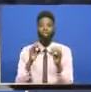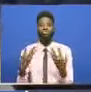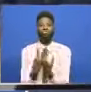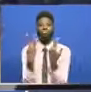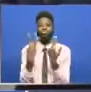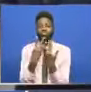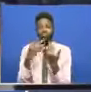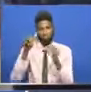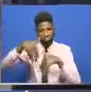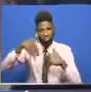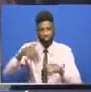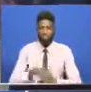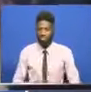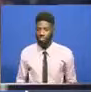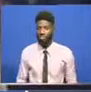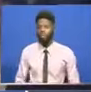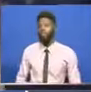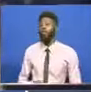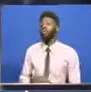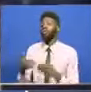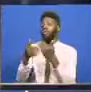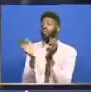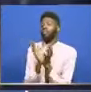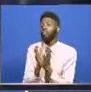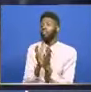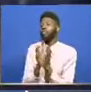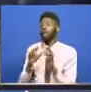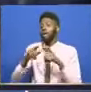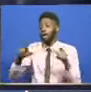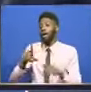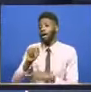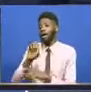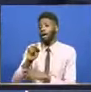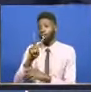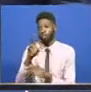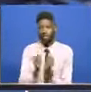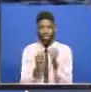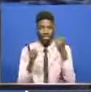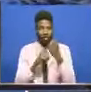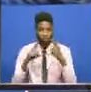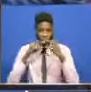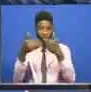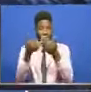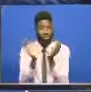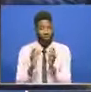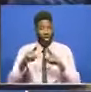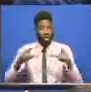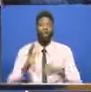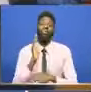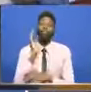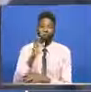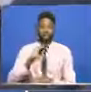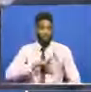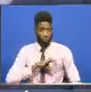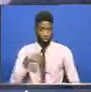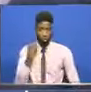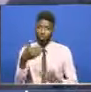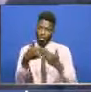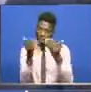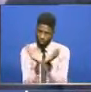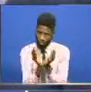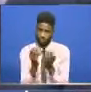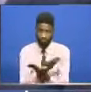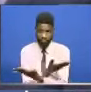Community Land Act of 2016 specifies that community land shall vest in and be held by communities, providing